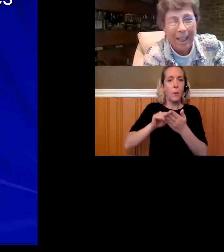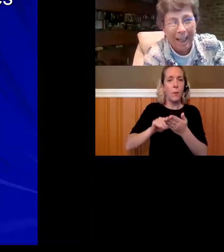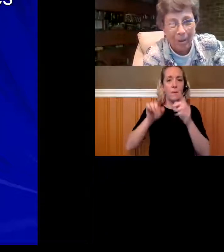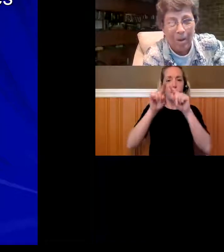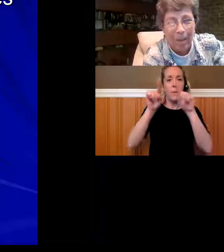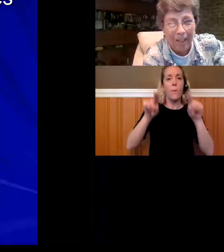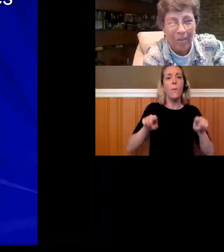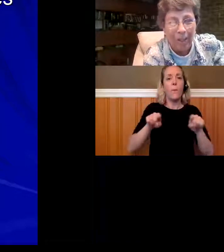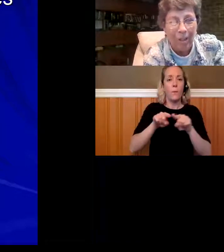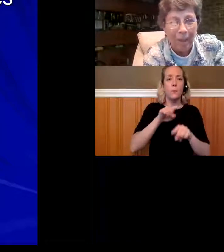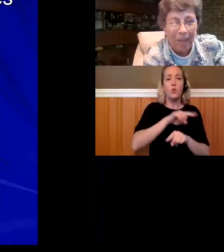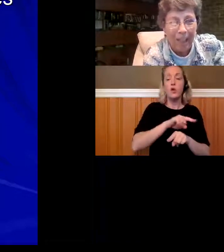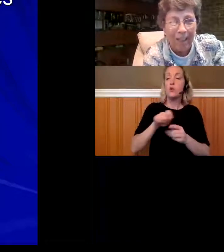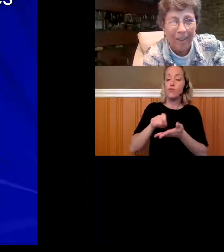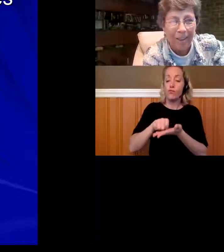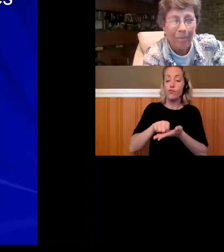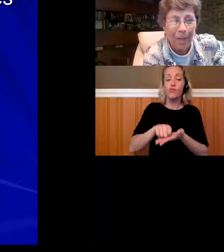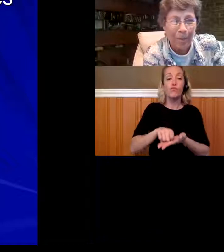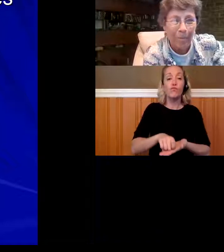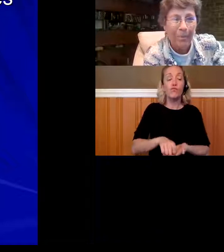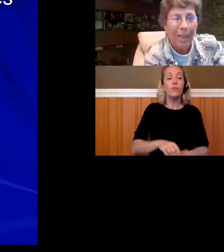information by writing it on this paper.